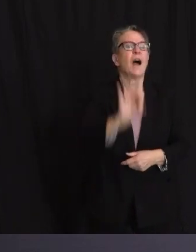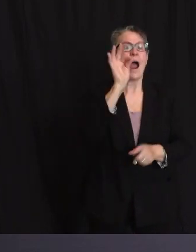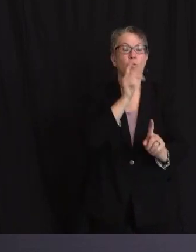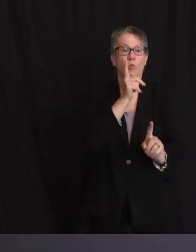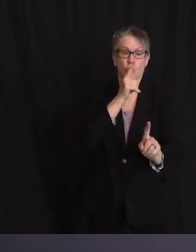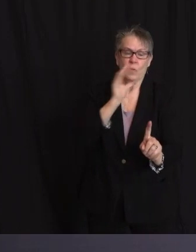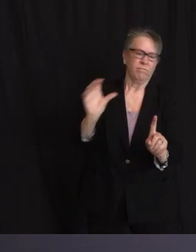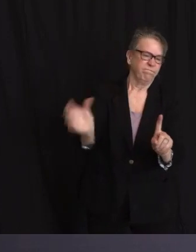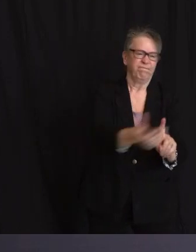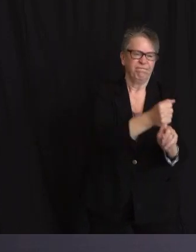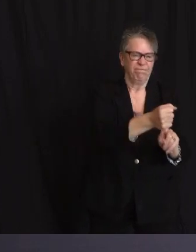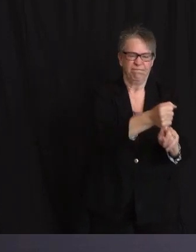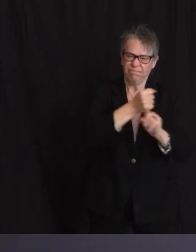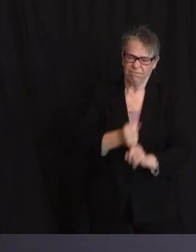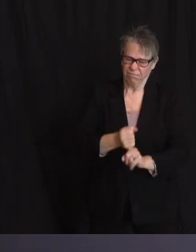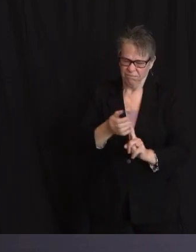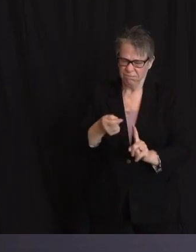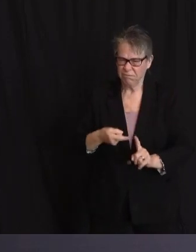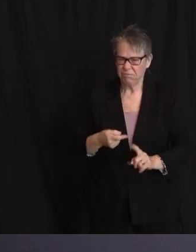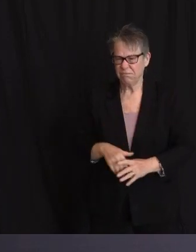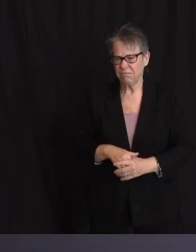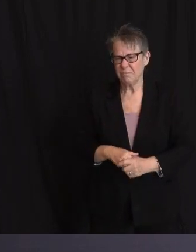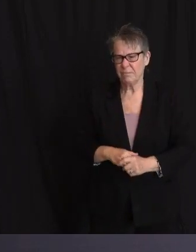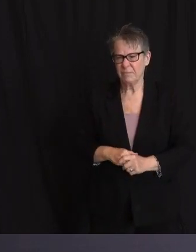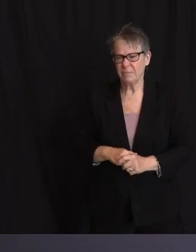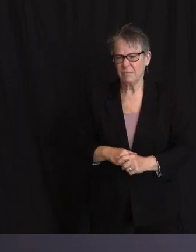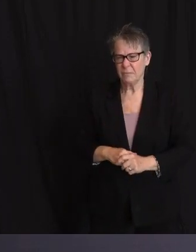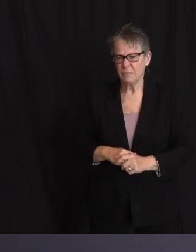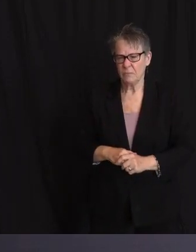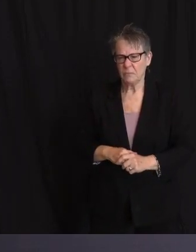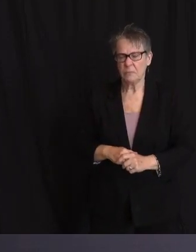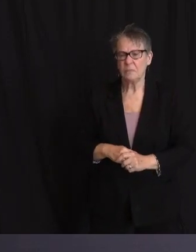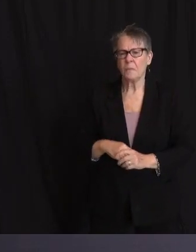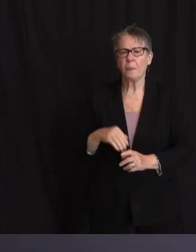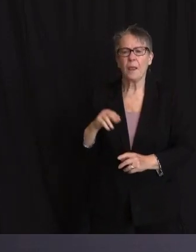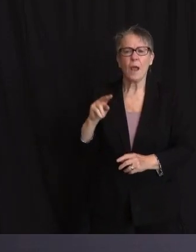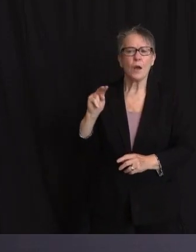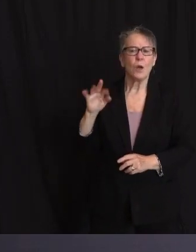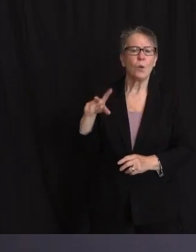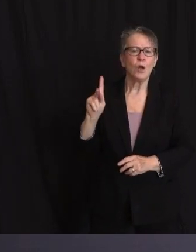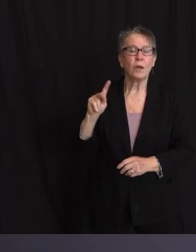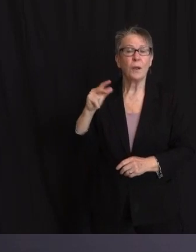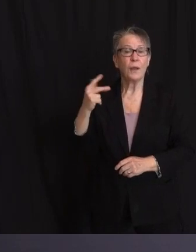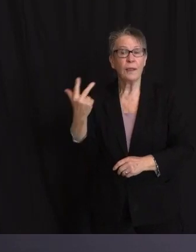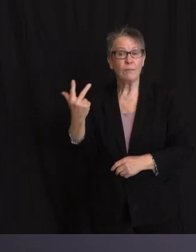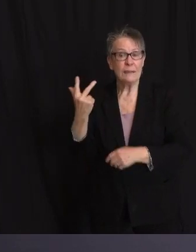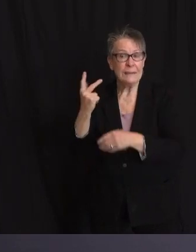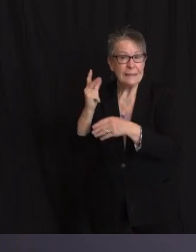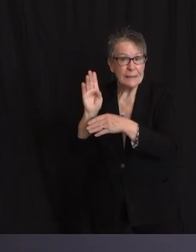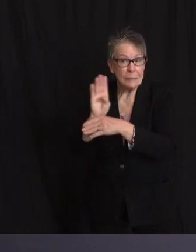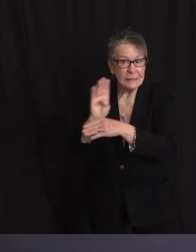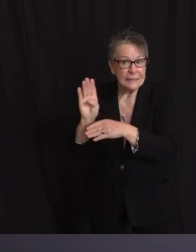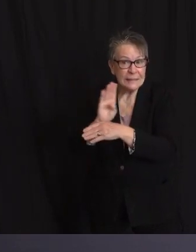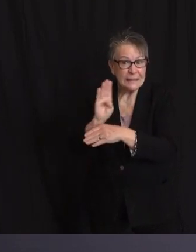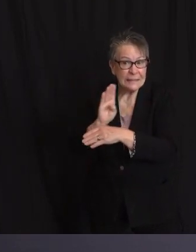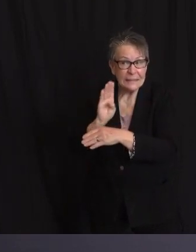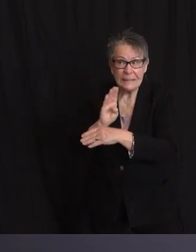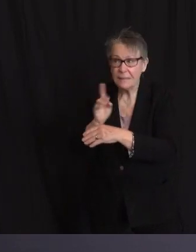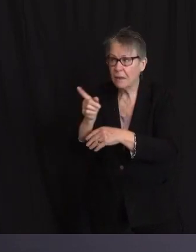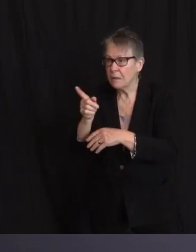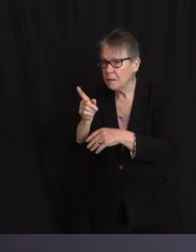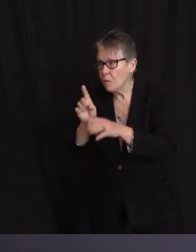were issued, along with 3 businesses being shut down. In South Brunswick, 4 subjects were cited for burglary